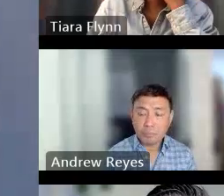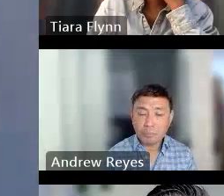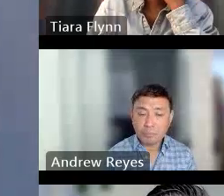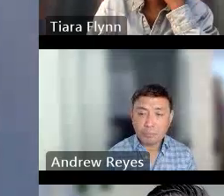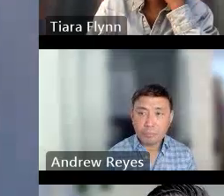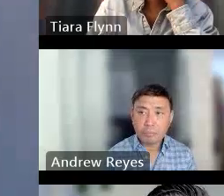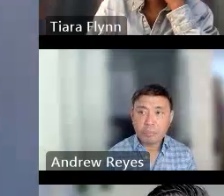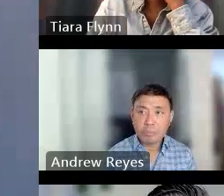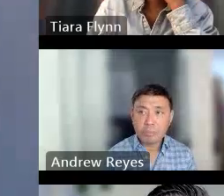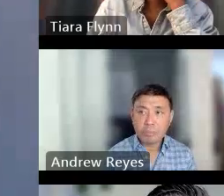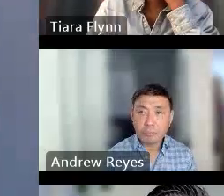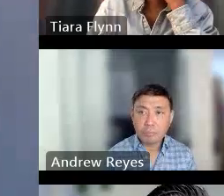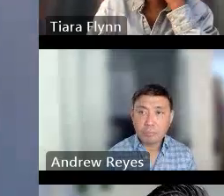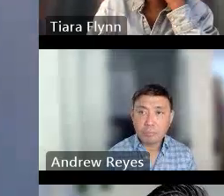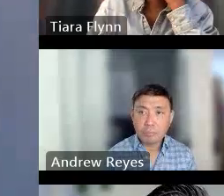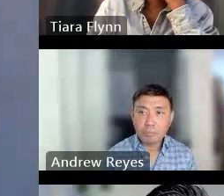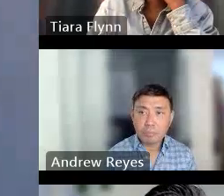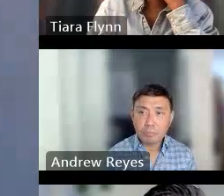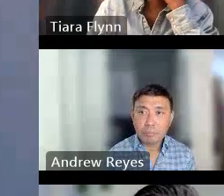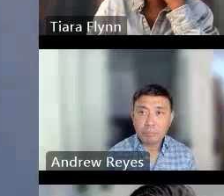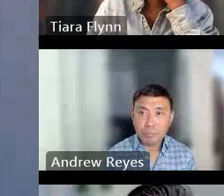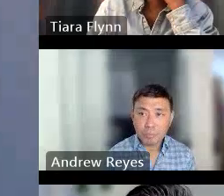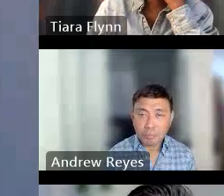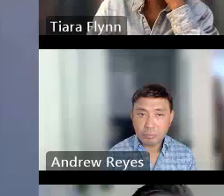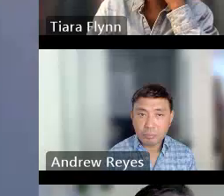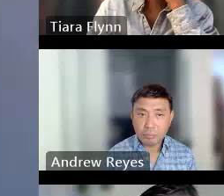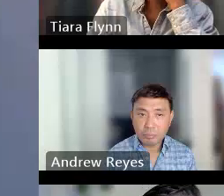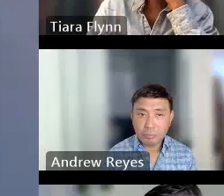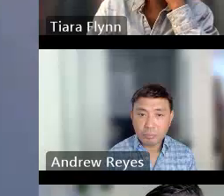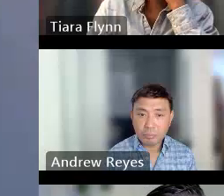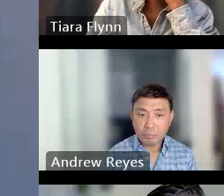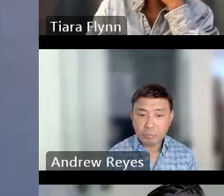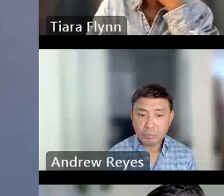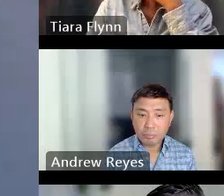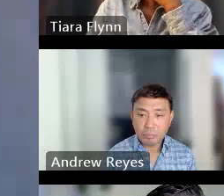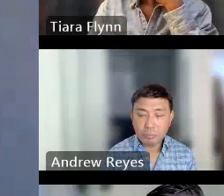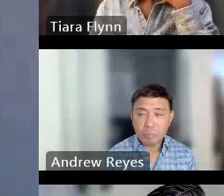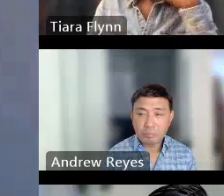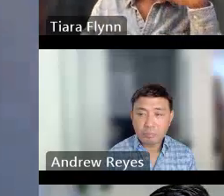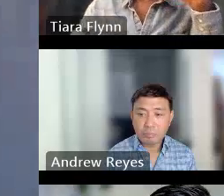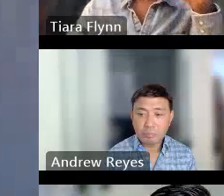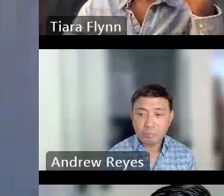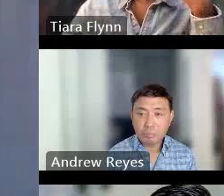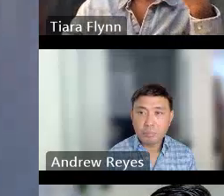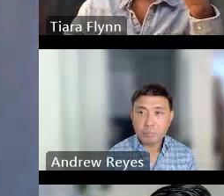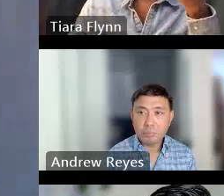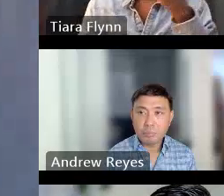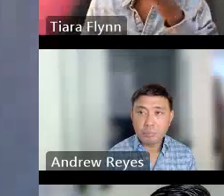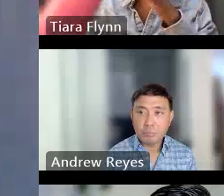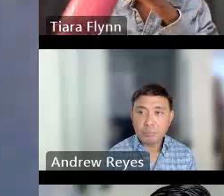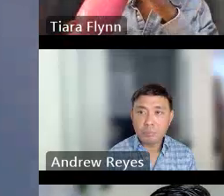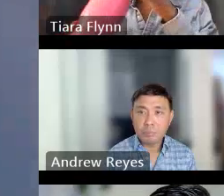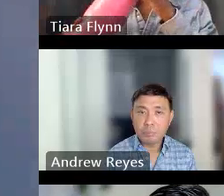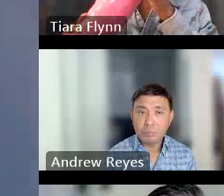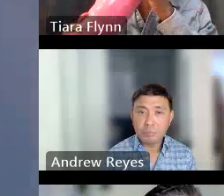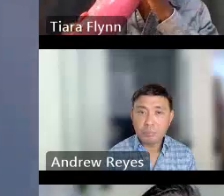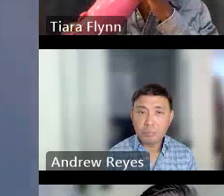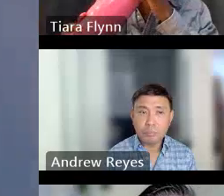chat box so that we can make sure we have an accurate reflection of who attended today. Our chair is Mr. Nicholas